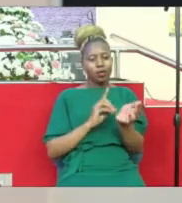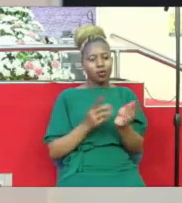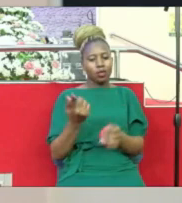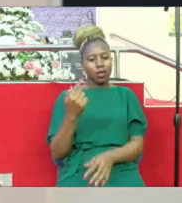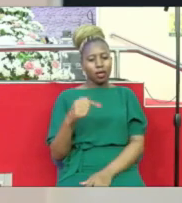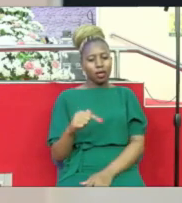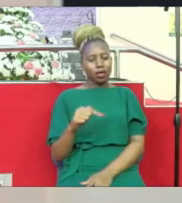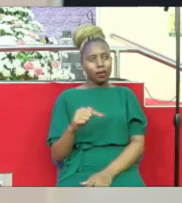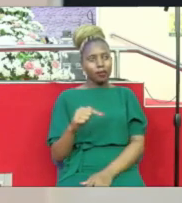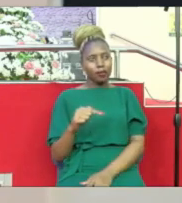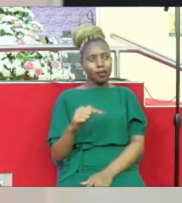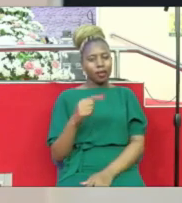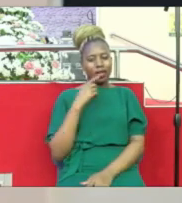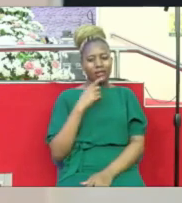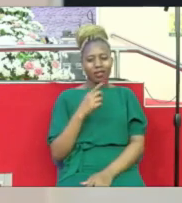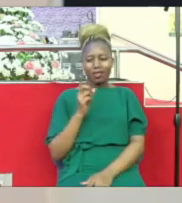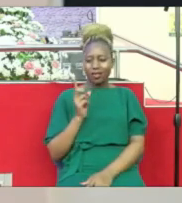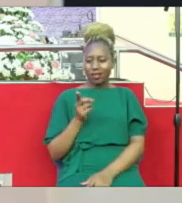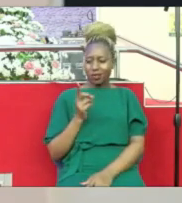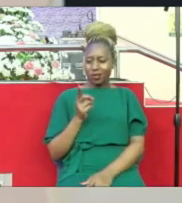and the doctor said he looks funny. I